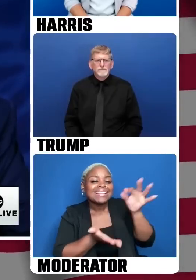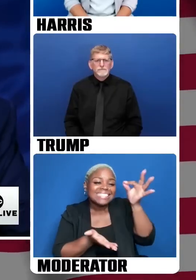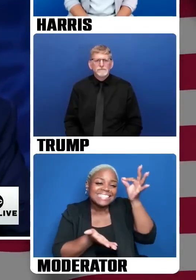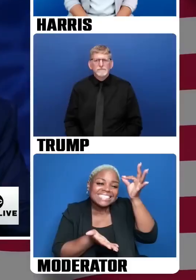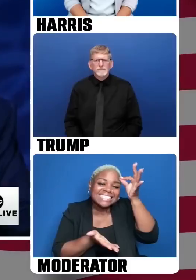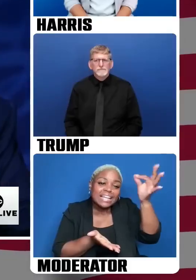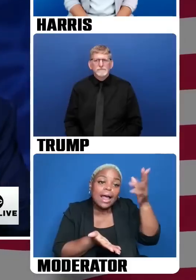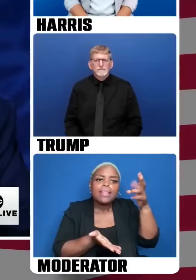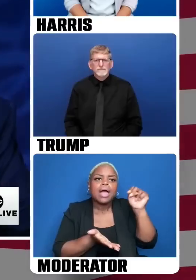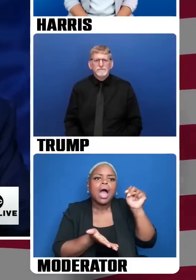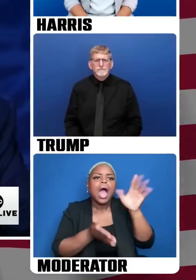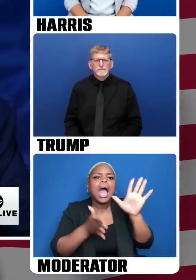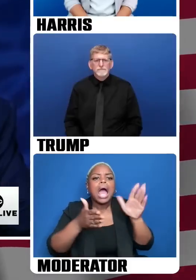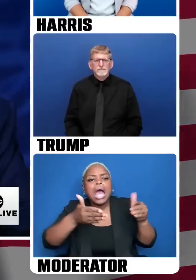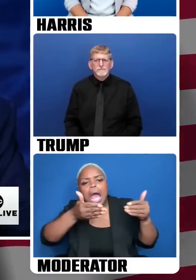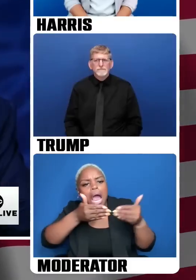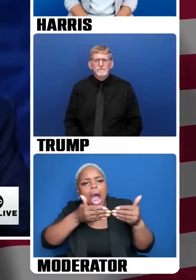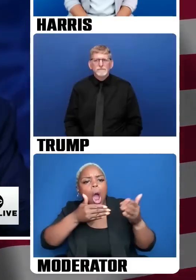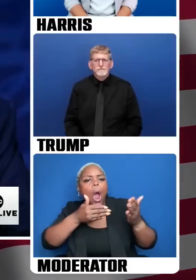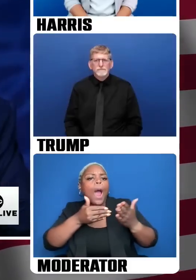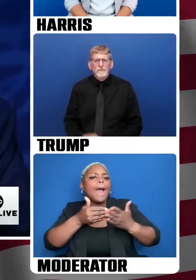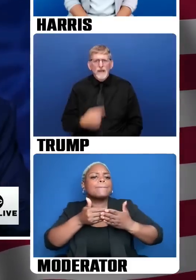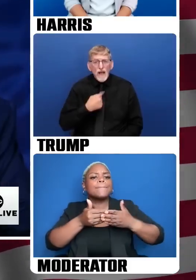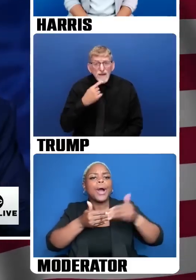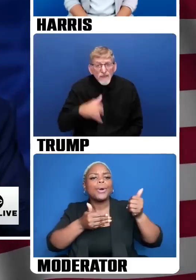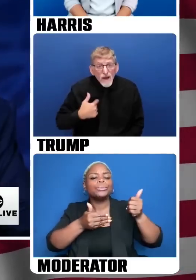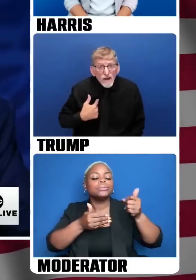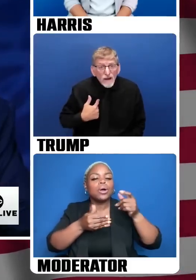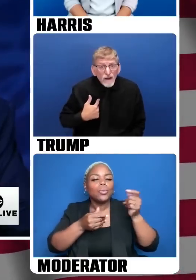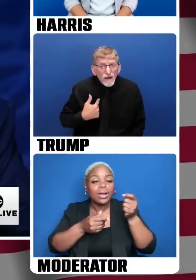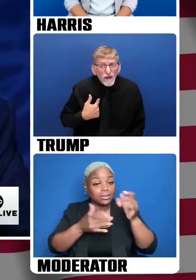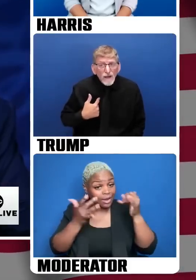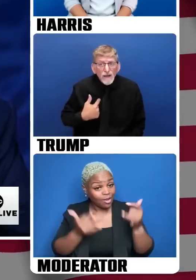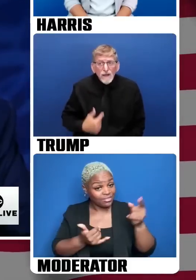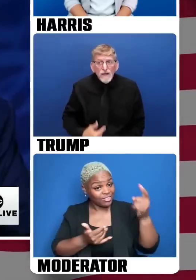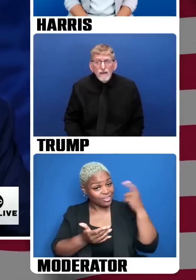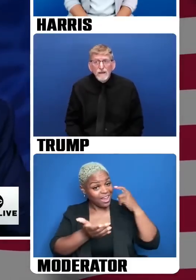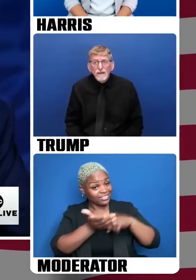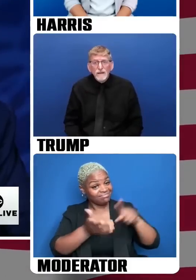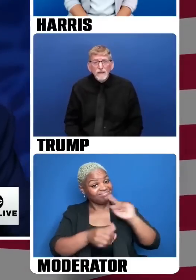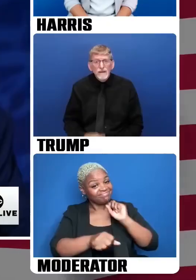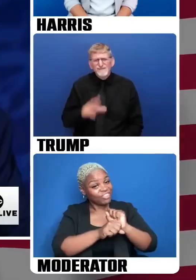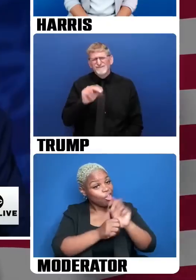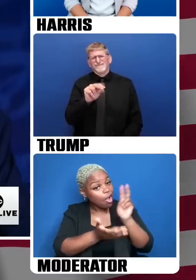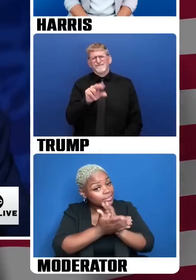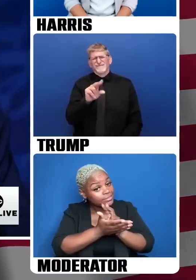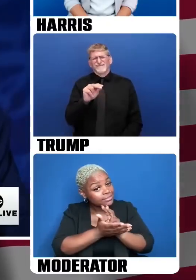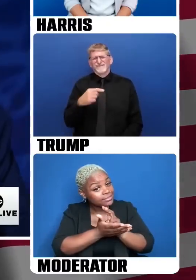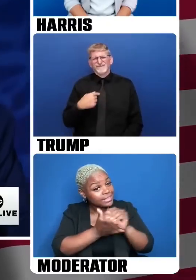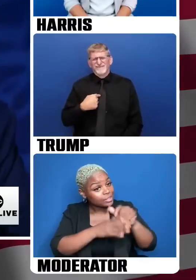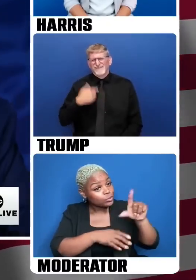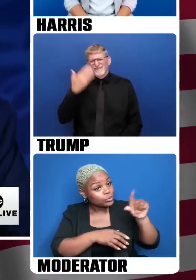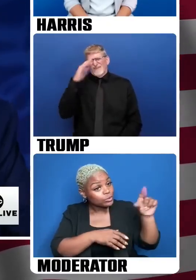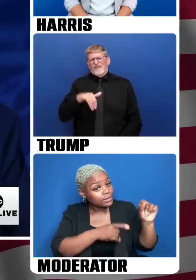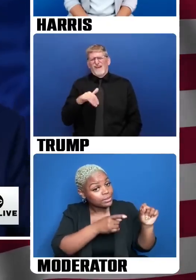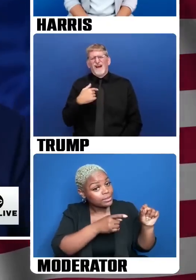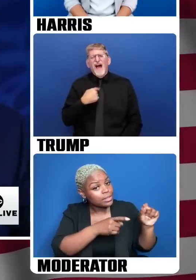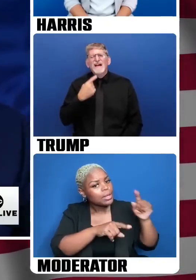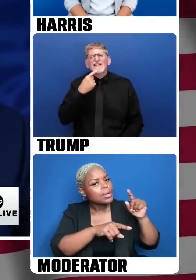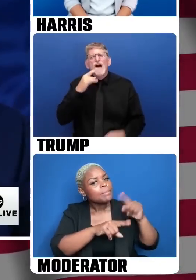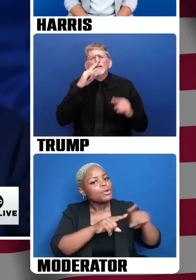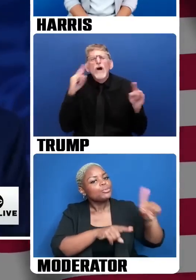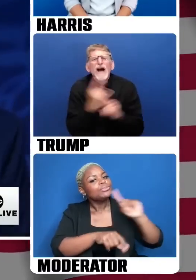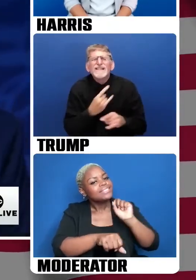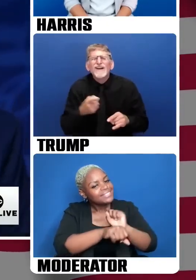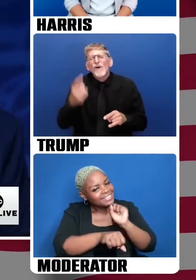short. I said that? Are you now acknowledging that you lost in 2020? No, I don't acknowledge that at all. But I you said did that say sarcastically. That. You know that. It was said,